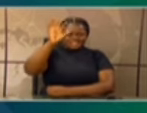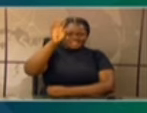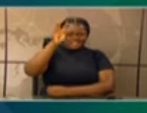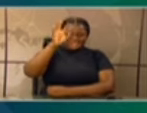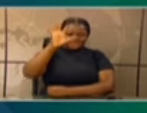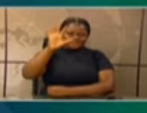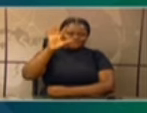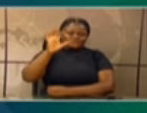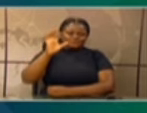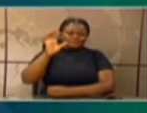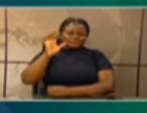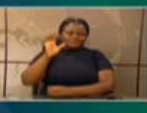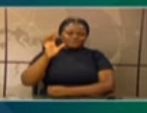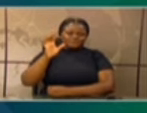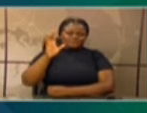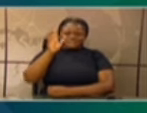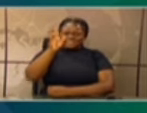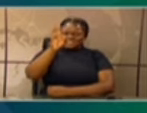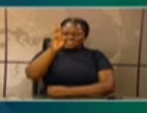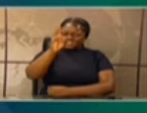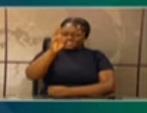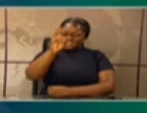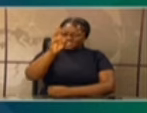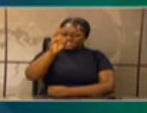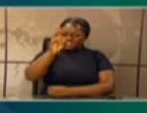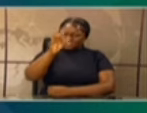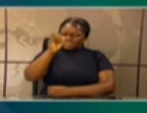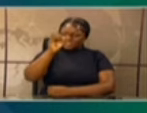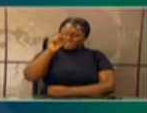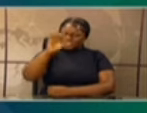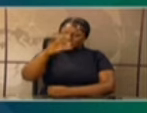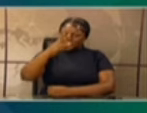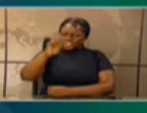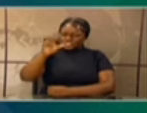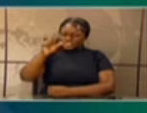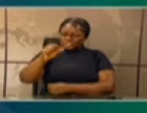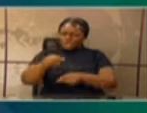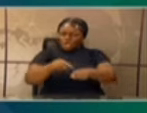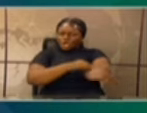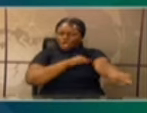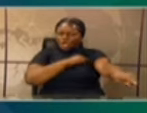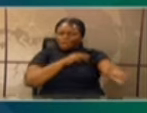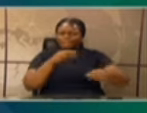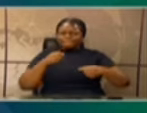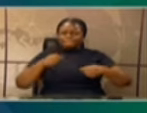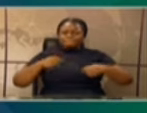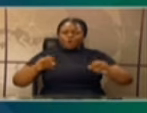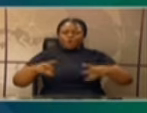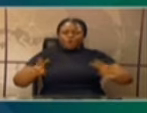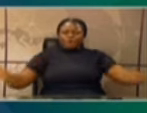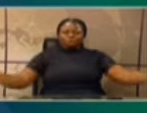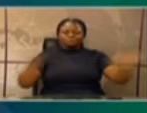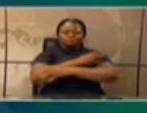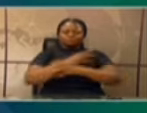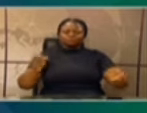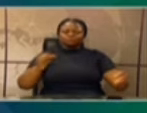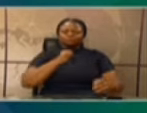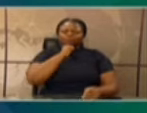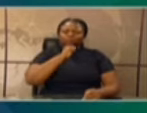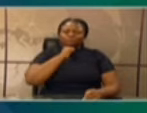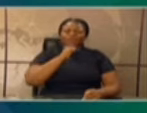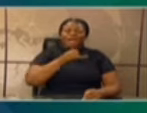1965. It was over 6 inches. Part of the motorway, Kwame Nkrumah the iron rods,